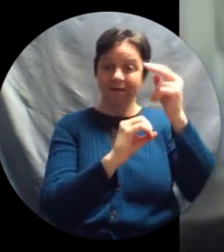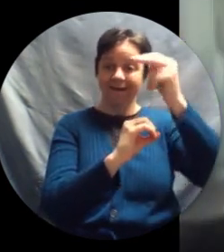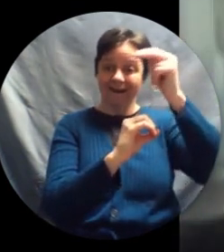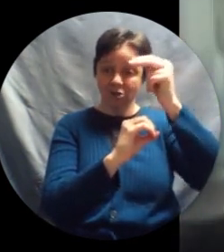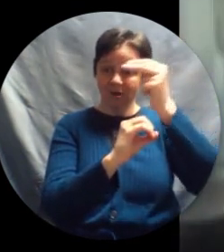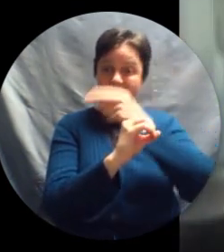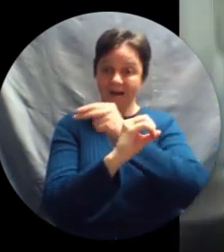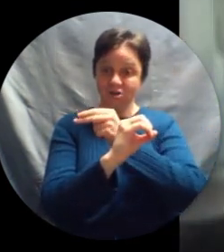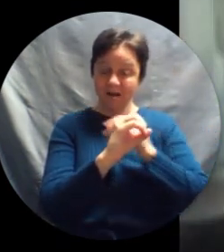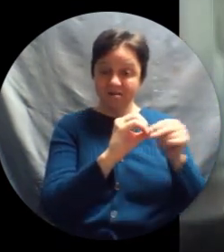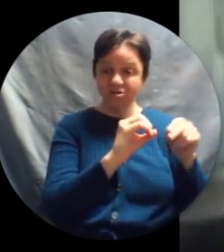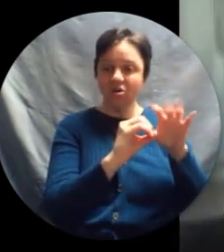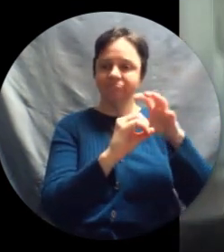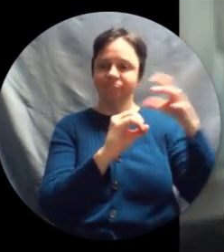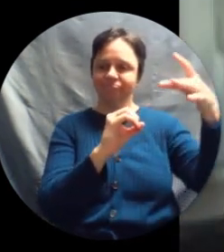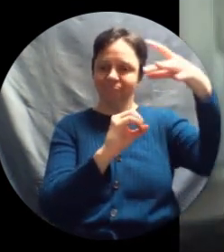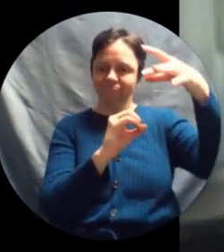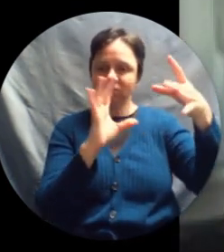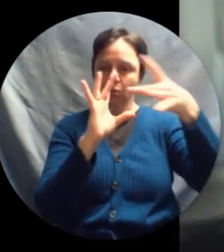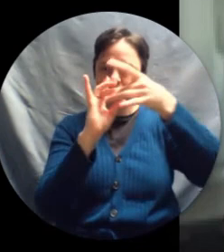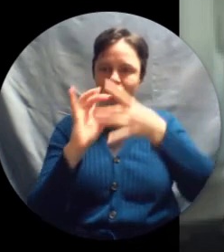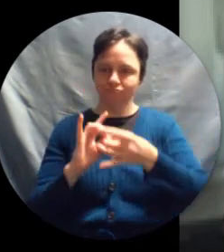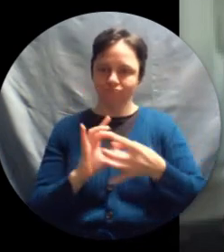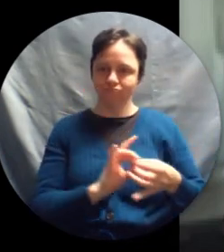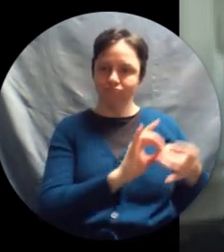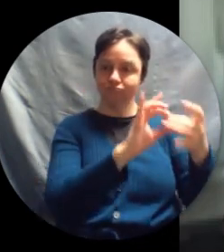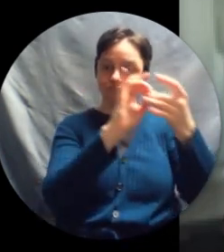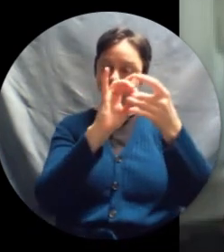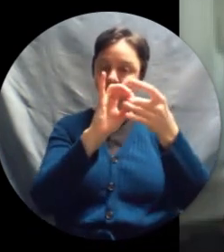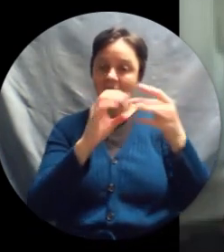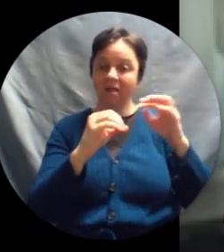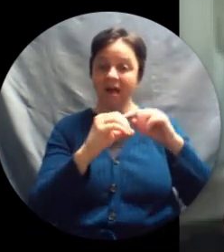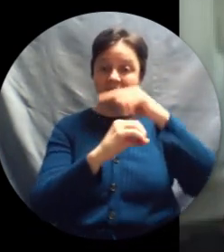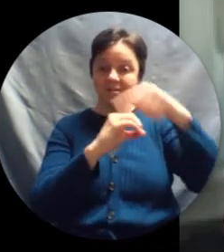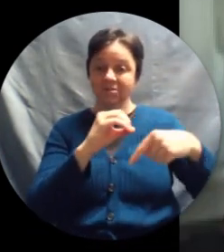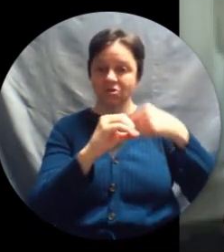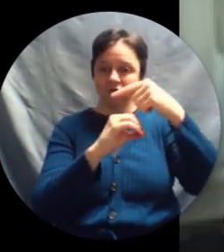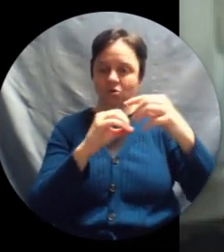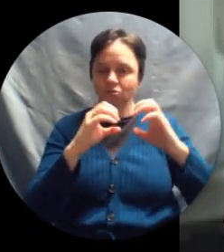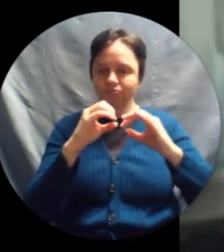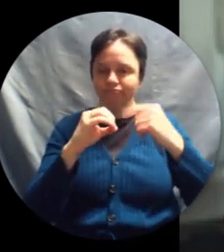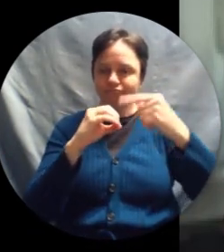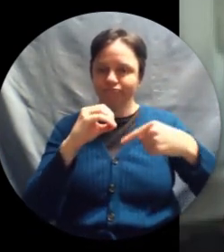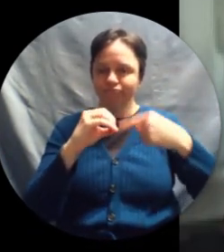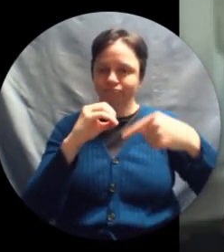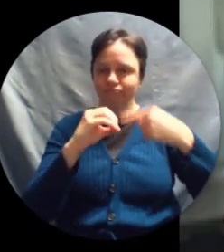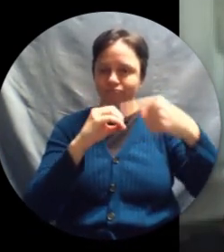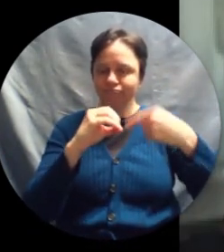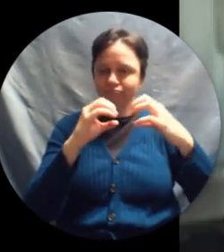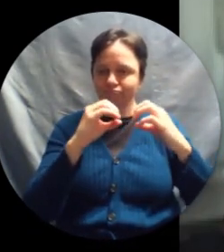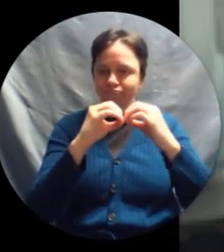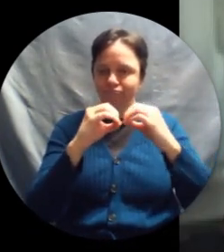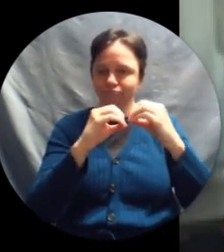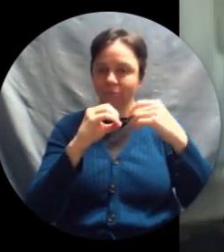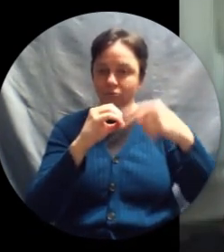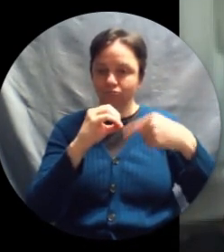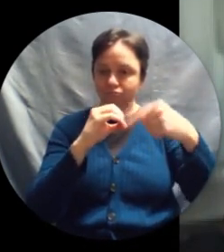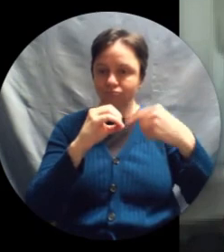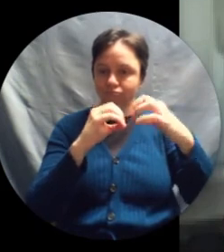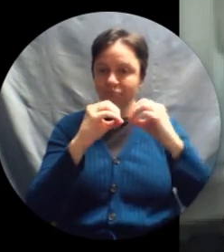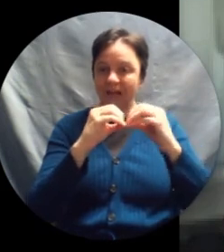you can have a double covalent bond, you can have a triple covalent bond, or you can have just a single covalent bond. It doesn't really matter. But those